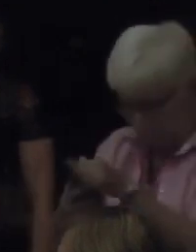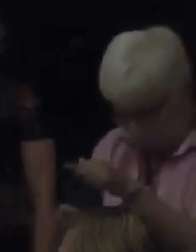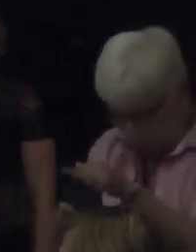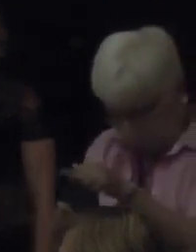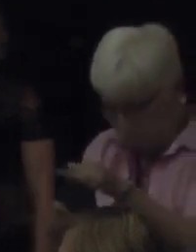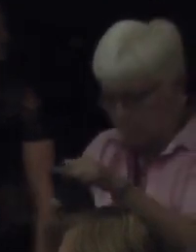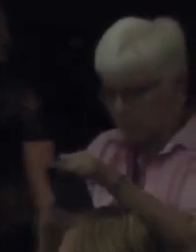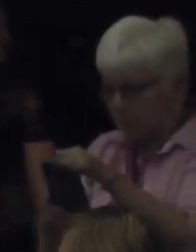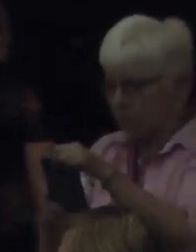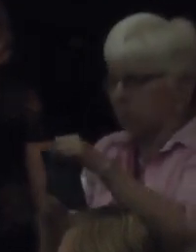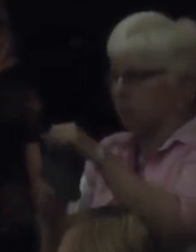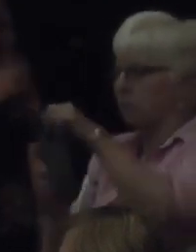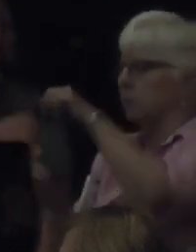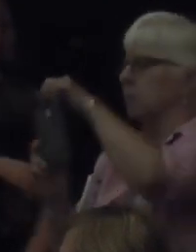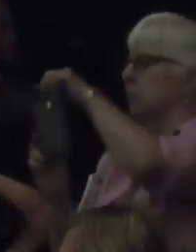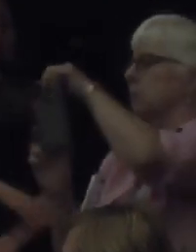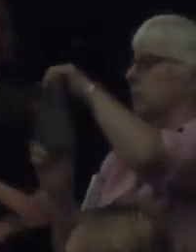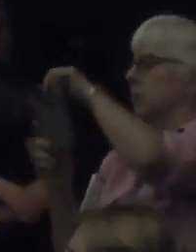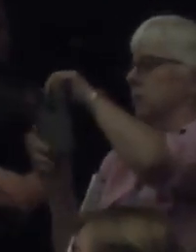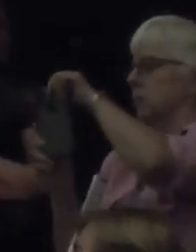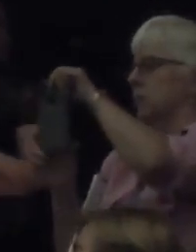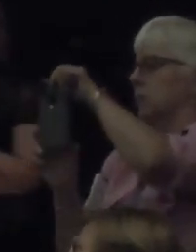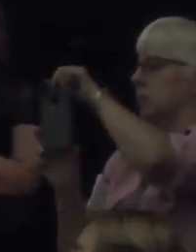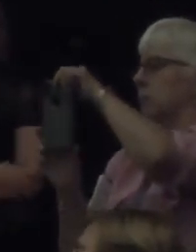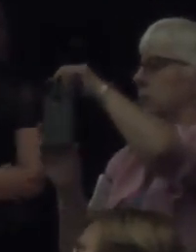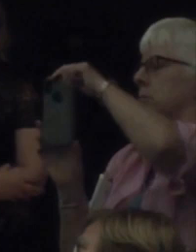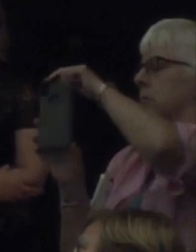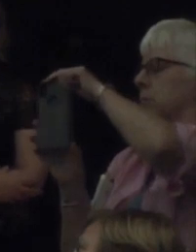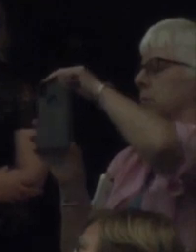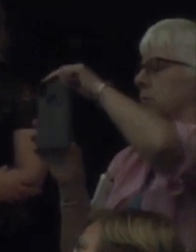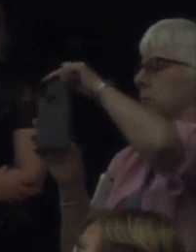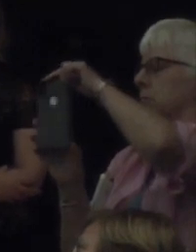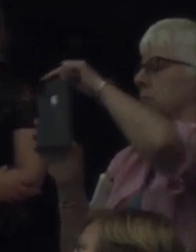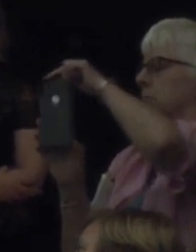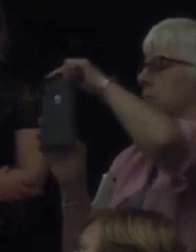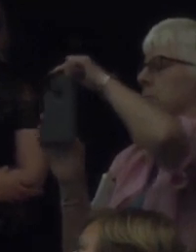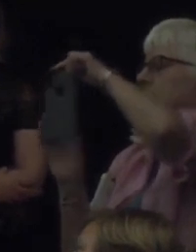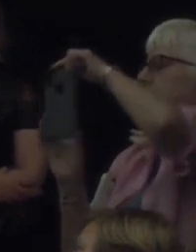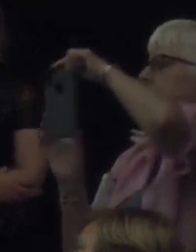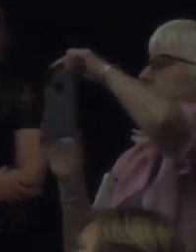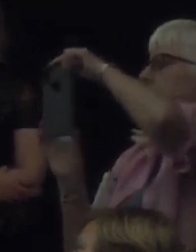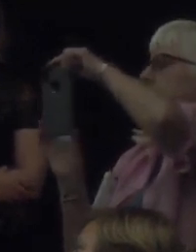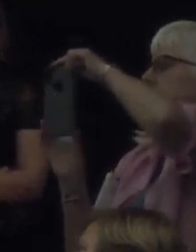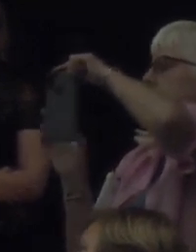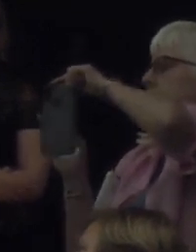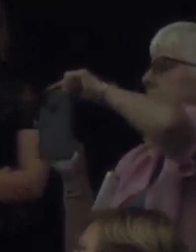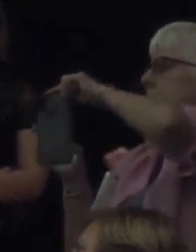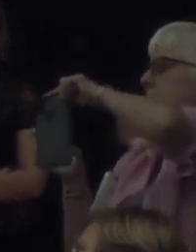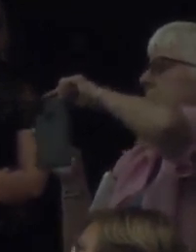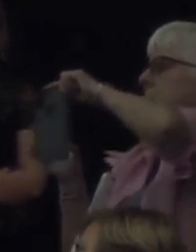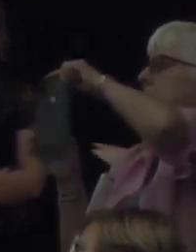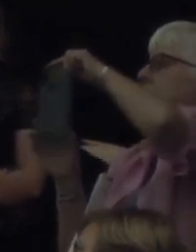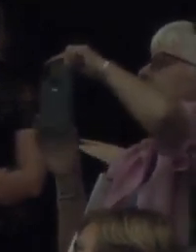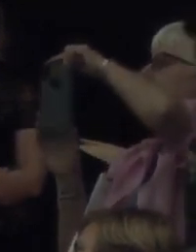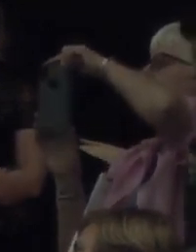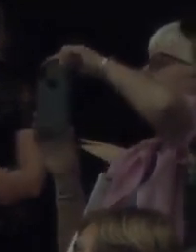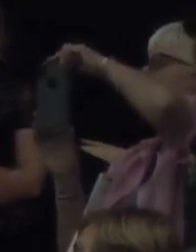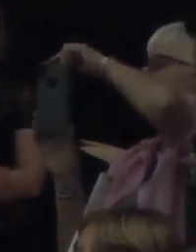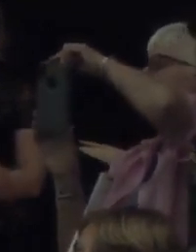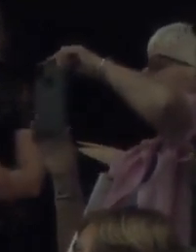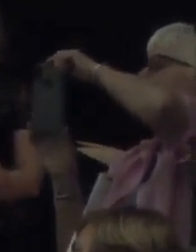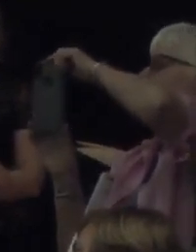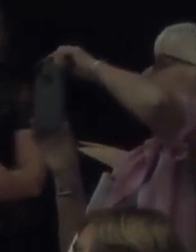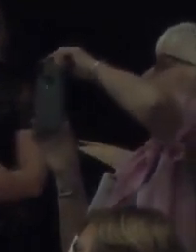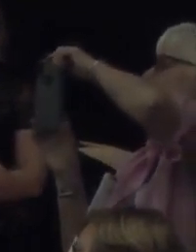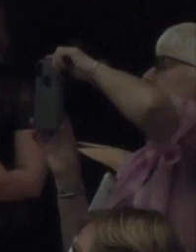written up, shouldn't it technically be easy to replicate that knowledge and